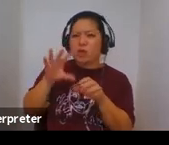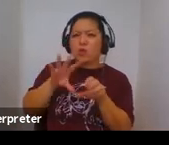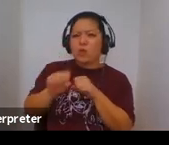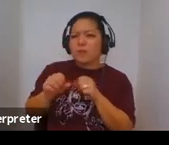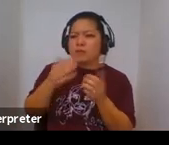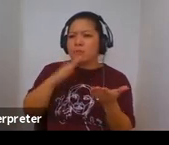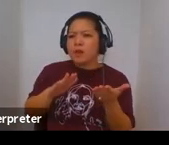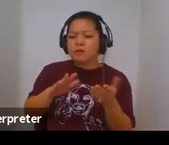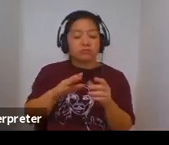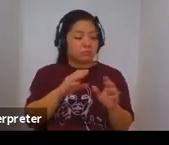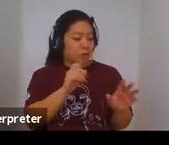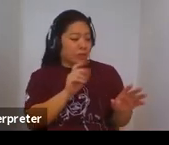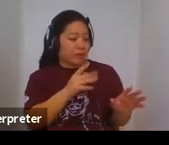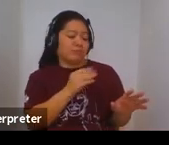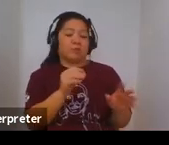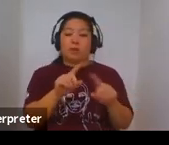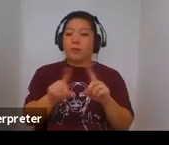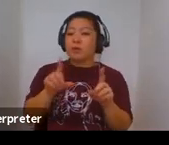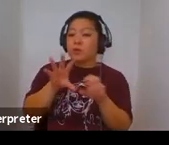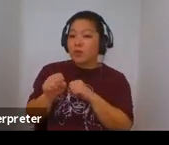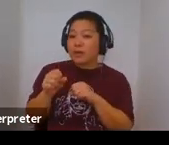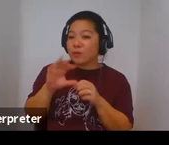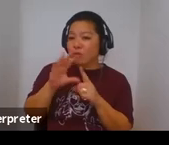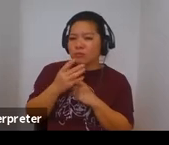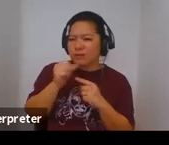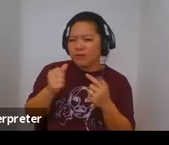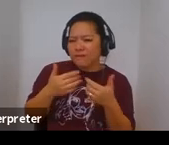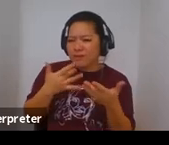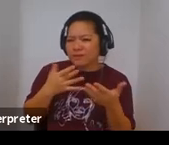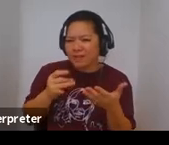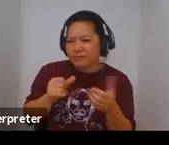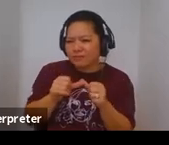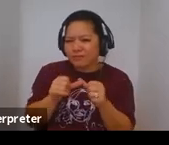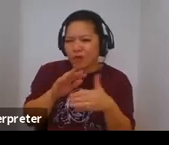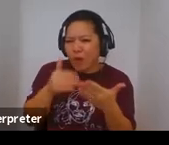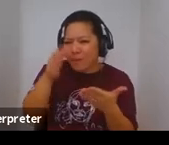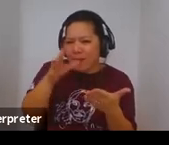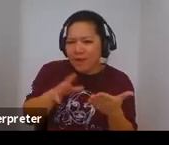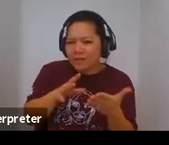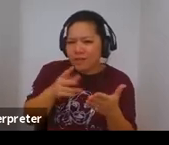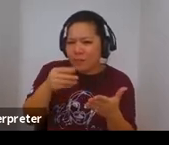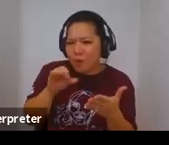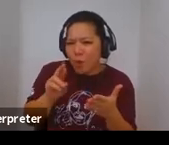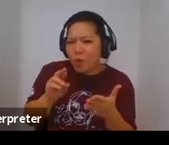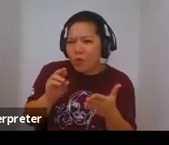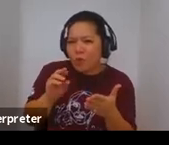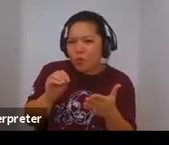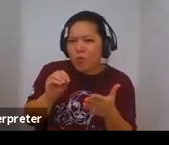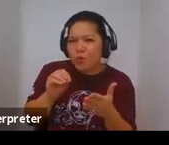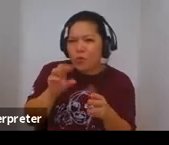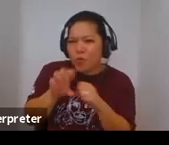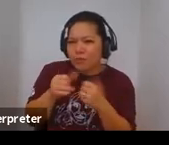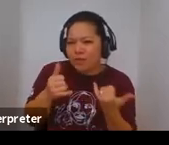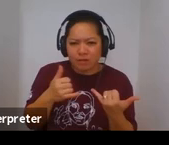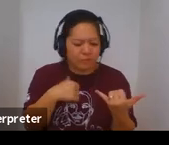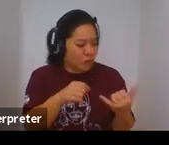Okay. But the term rape culture just feels like a trendy phrase to mean that all men are super pro-rape. Rape culture is a term designed